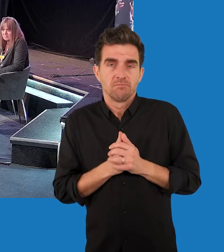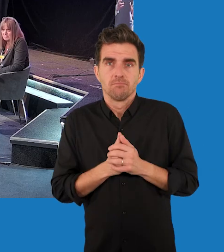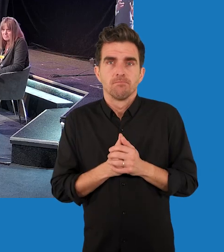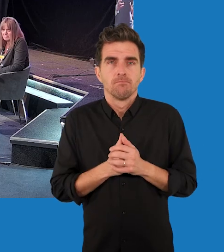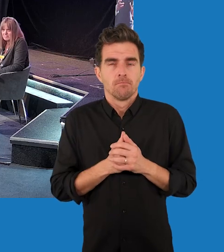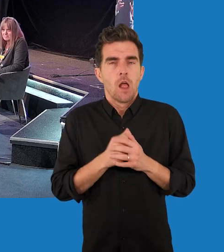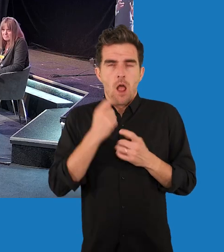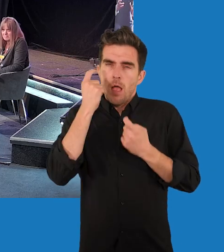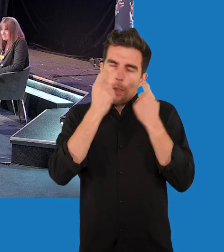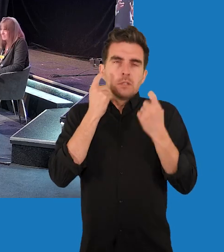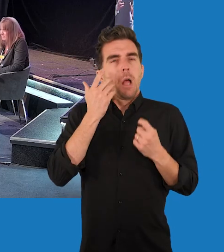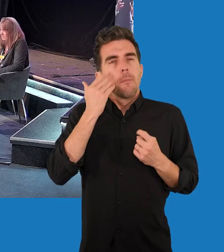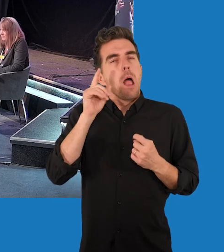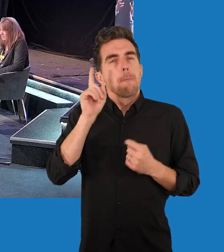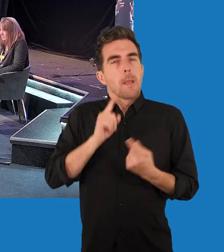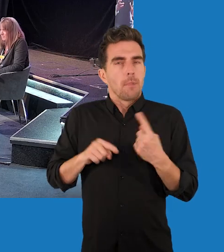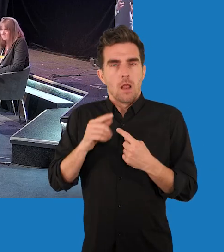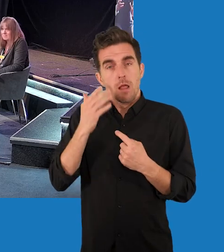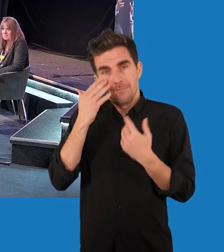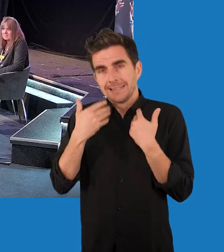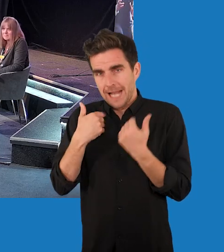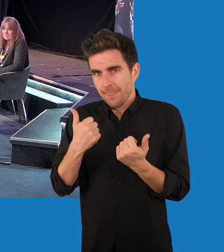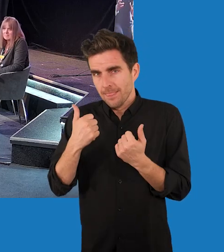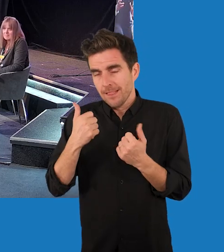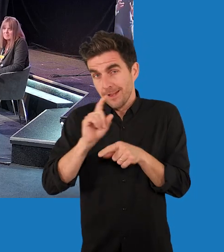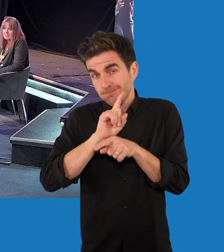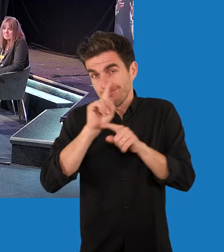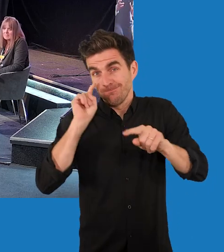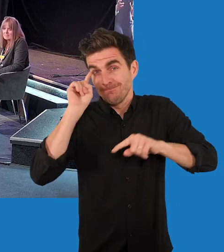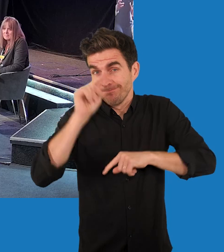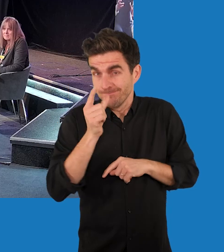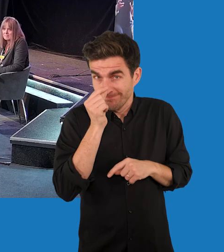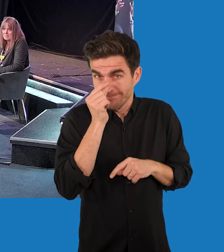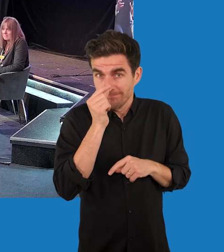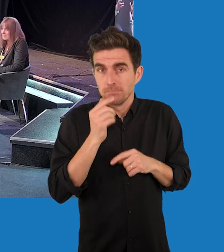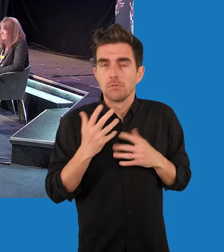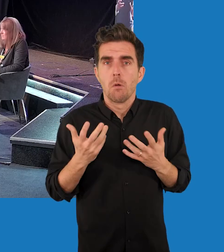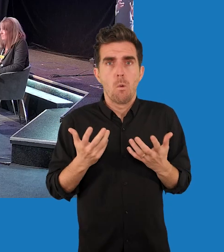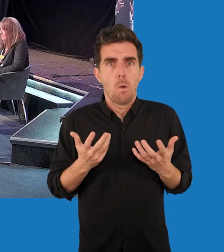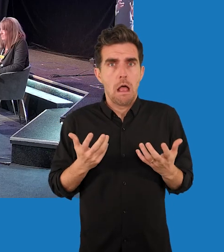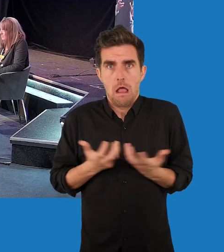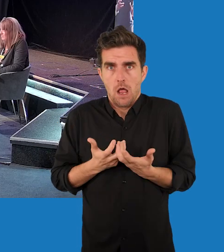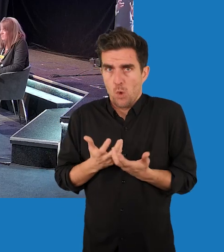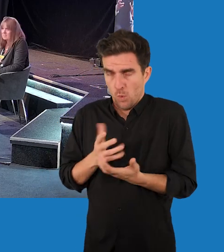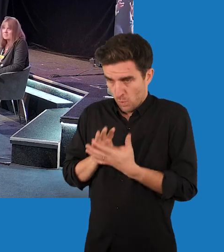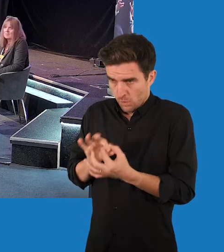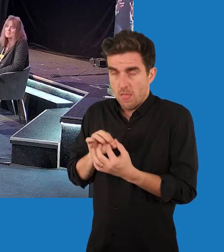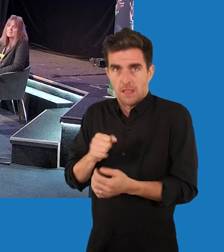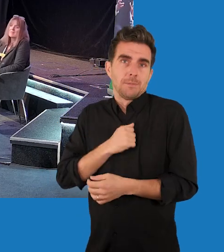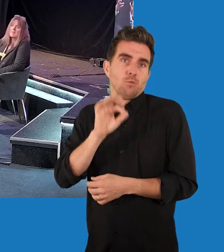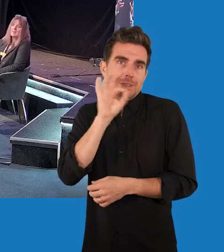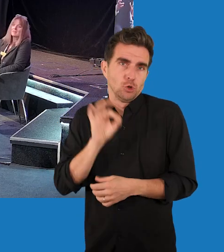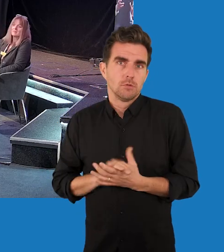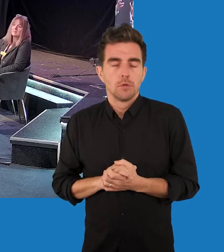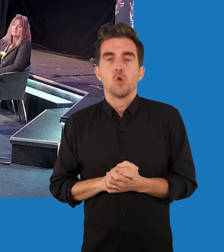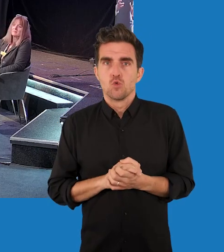the people, particularly from thinking about black people and mental health down the road. How are you going to engage those?